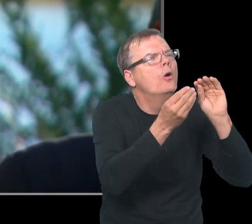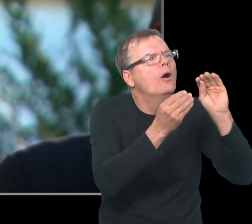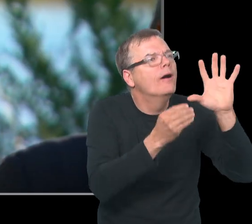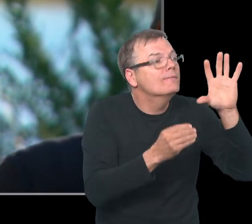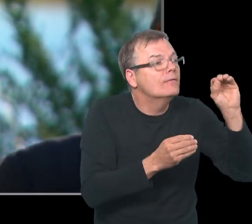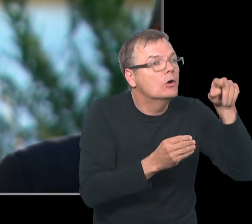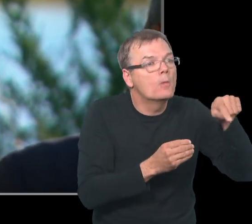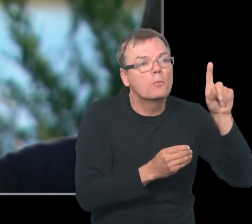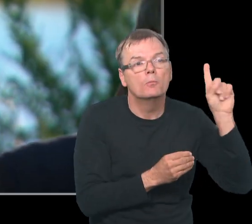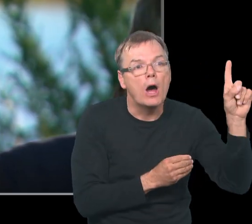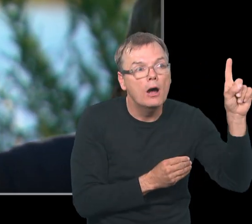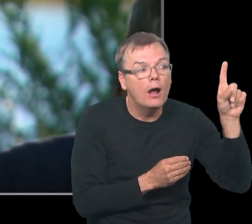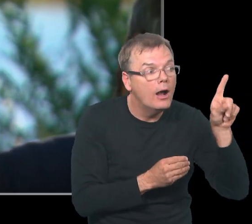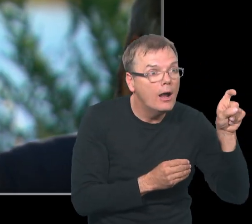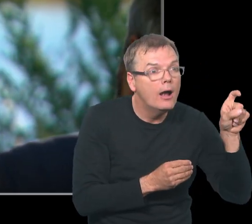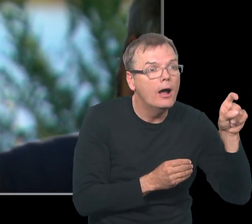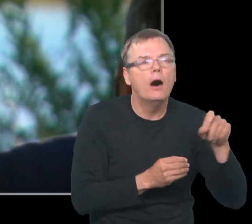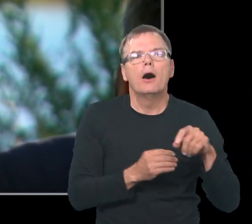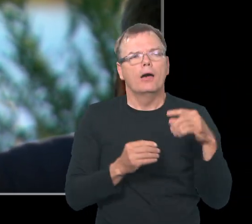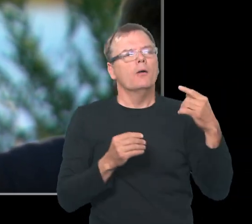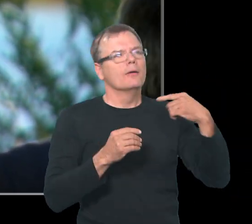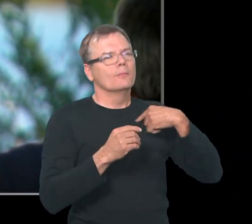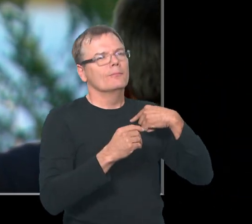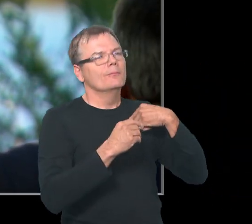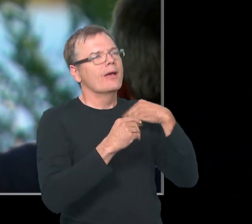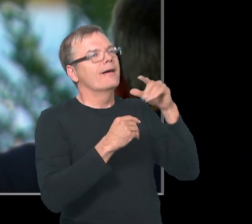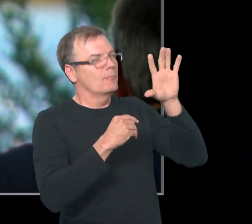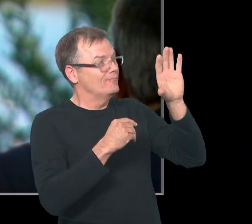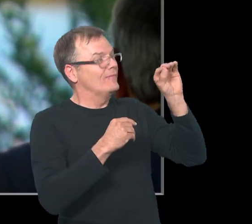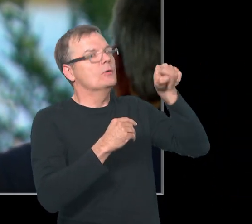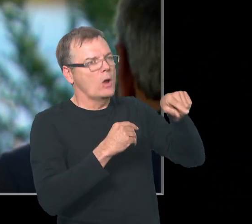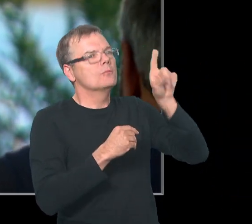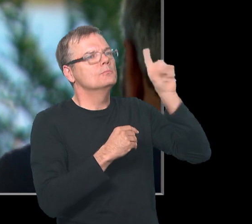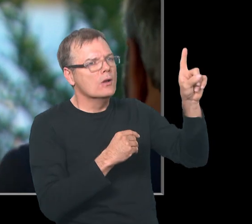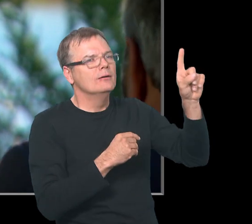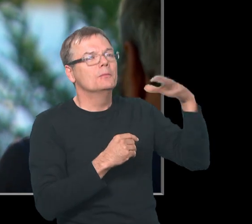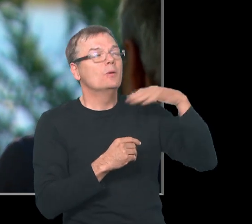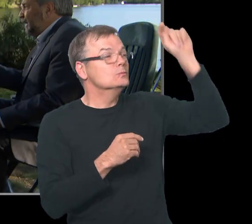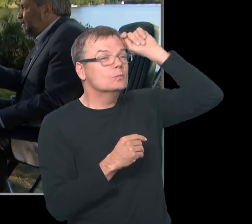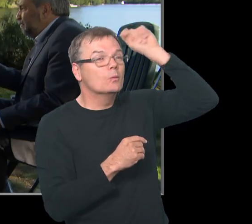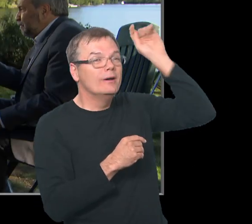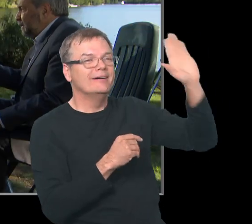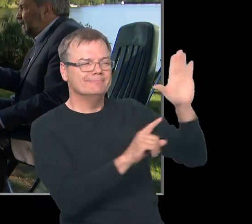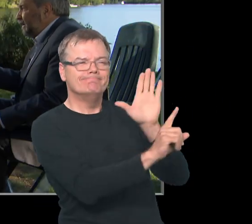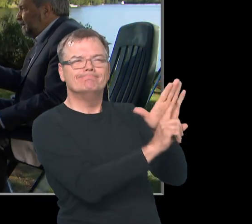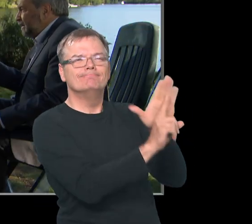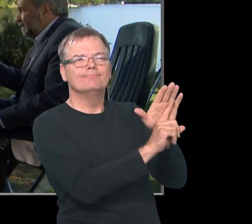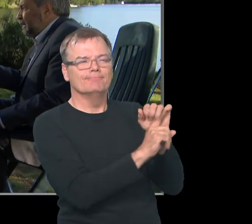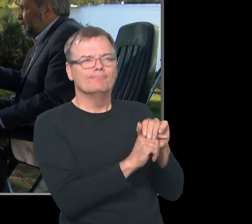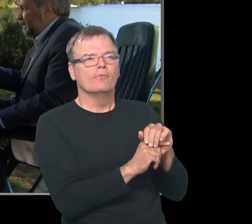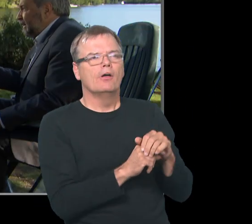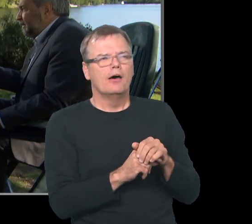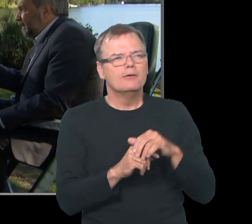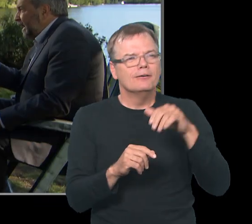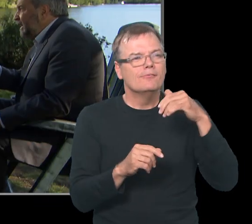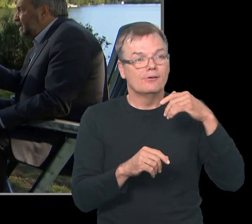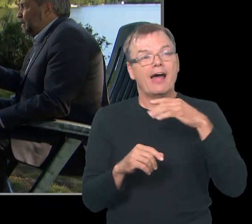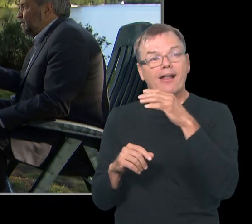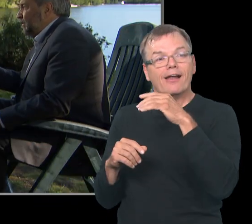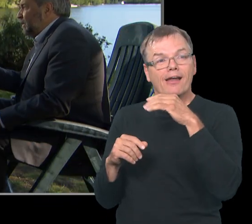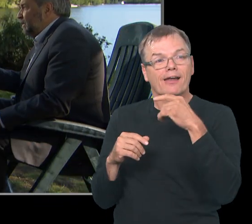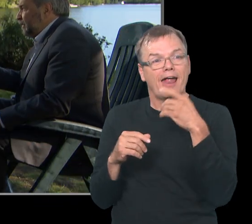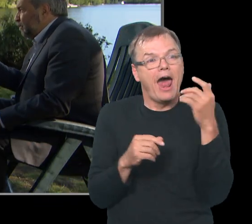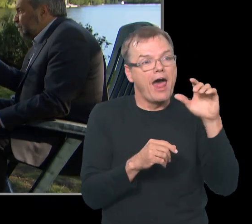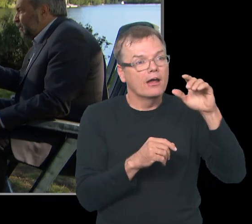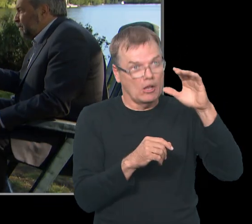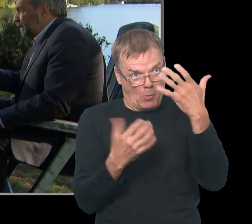same number that applied in the Clarity Act. Well, not in that clear wording. If you can find for me in the Clarity Act any